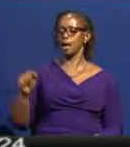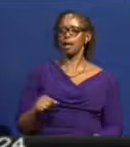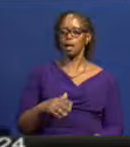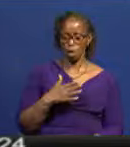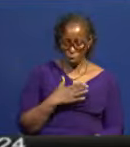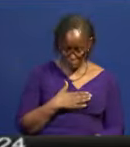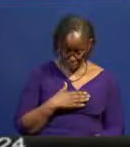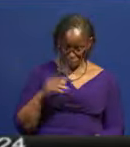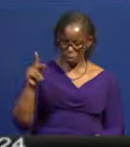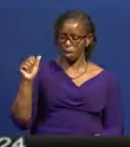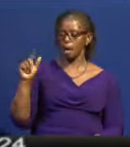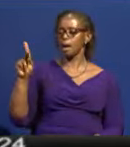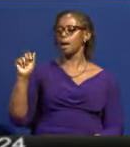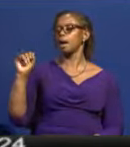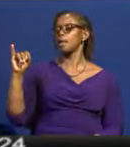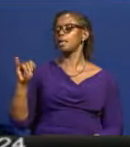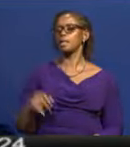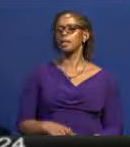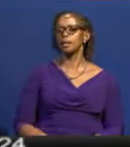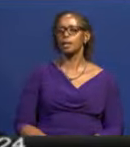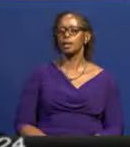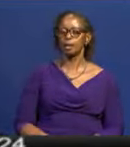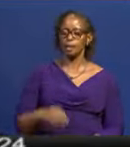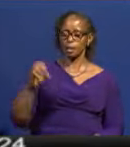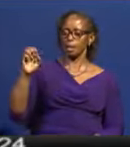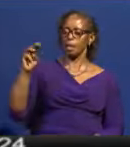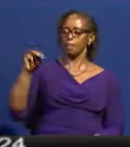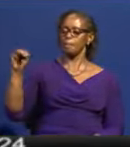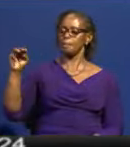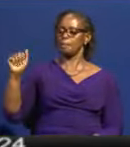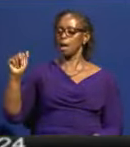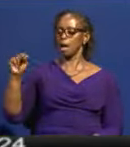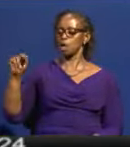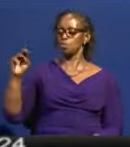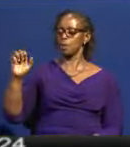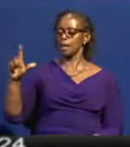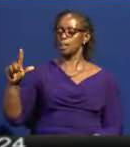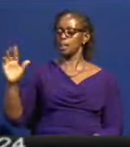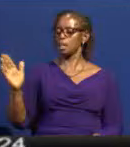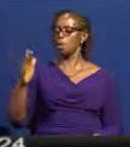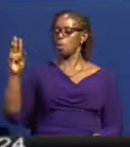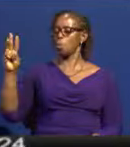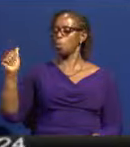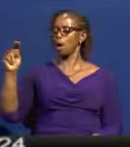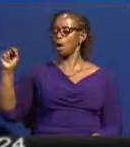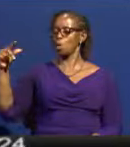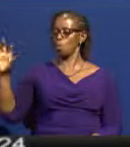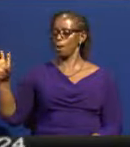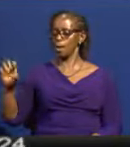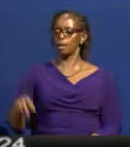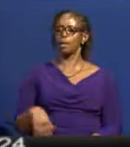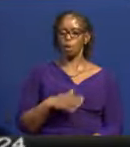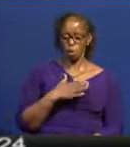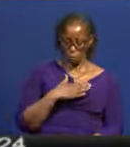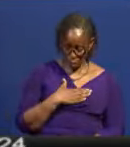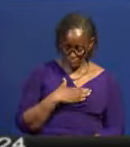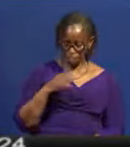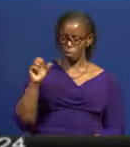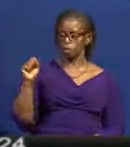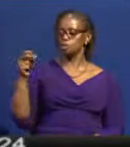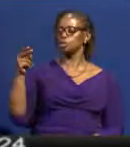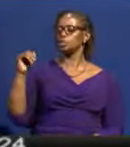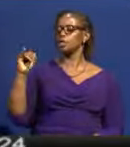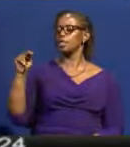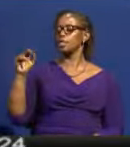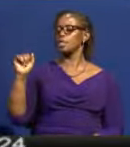Maurice Kakai Bisau. Emmanuel Wangwe. Bernard Shinyali.